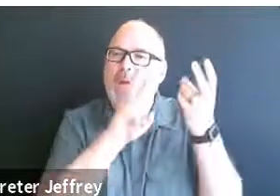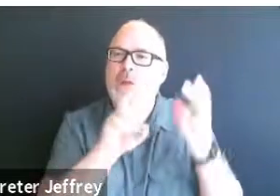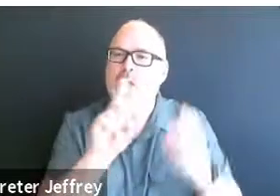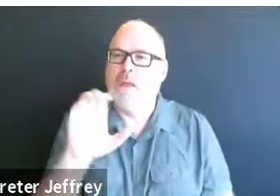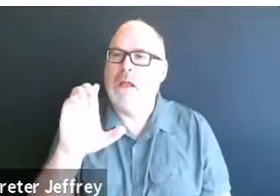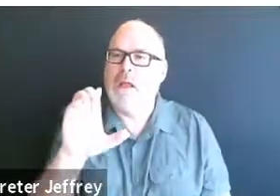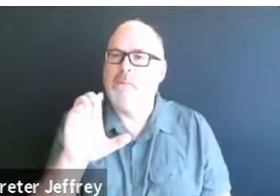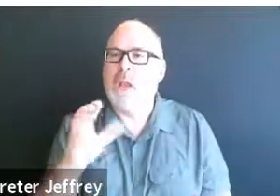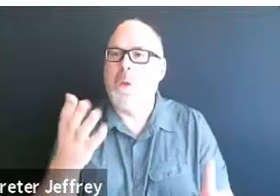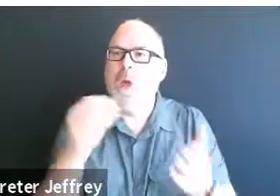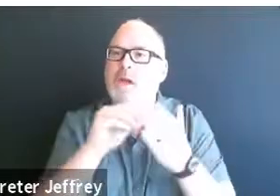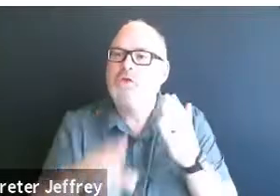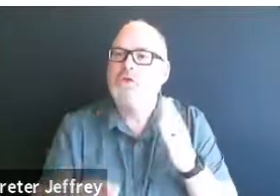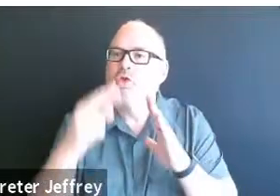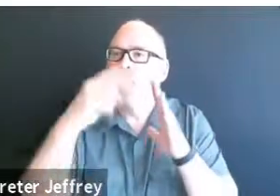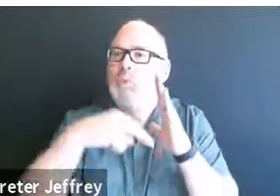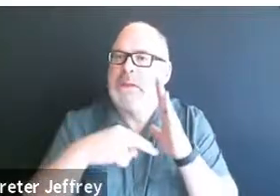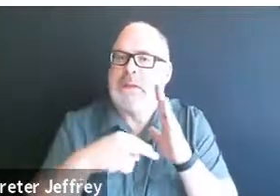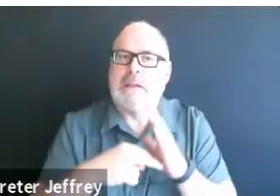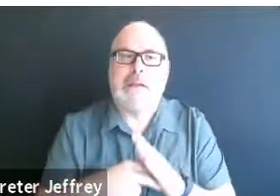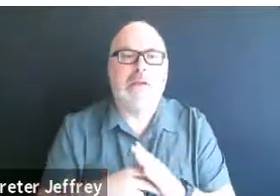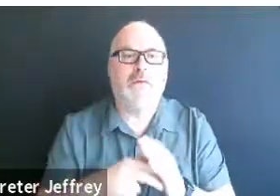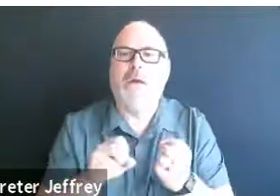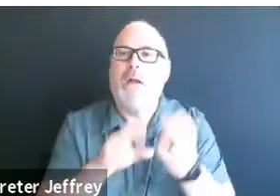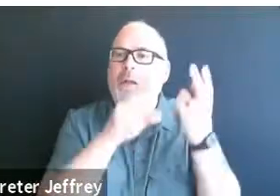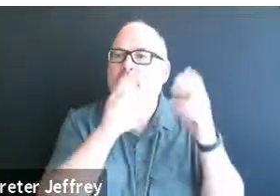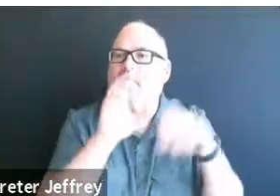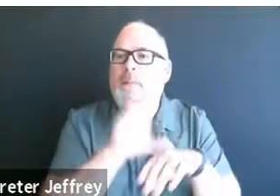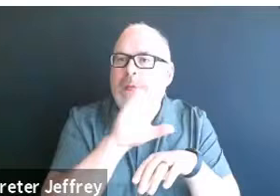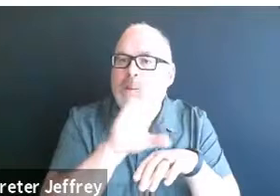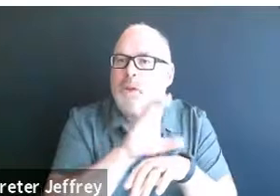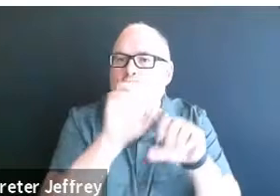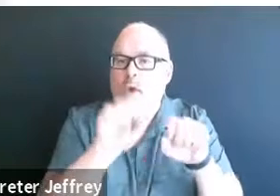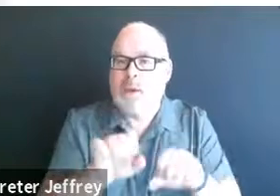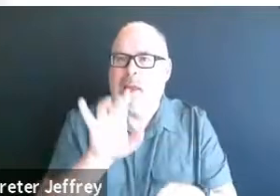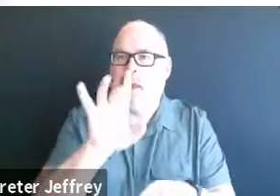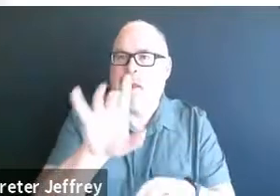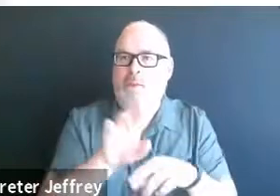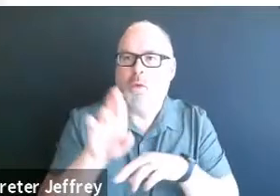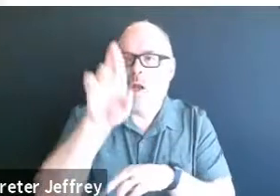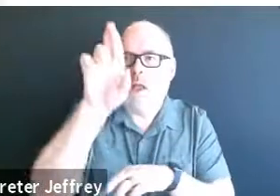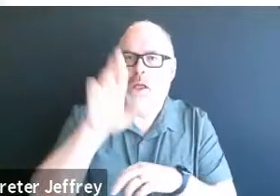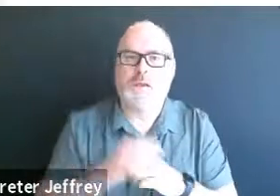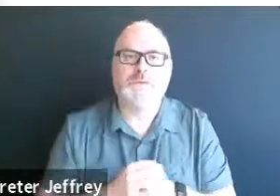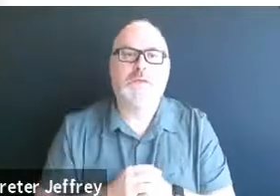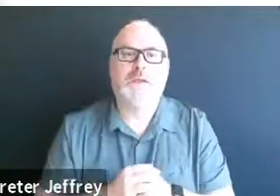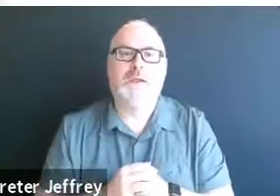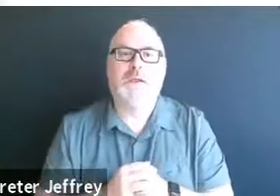that I would like my students to look at. And you can upload from a computer from here. Upload a file.